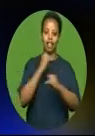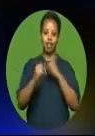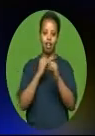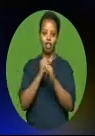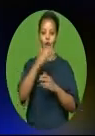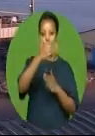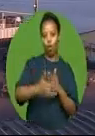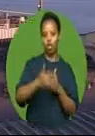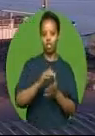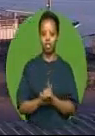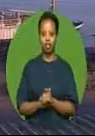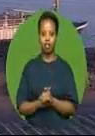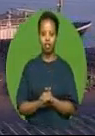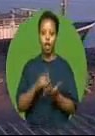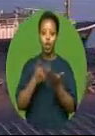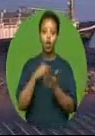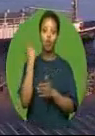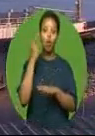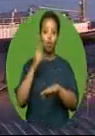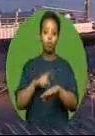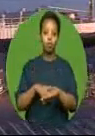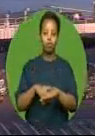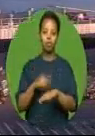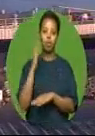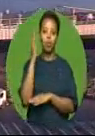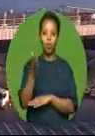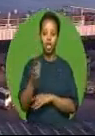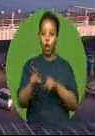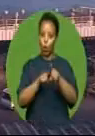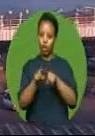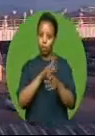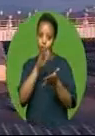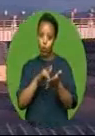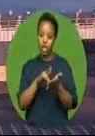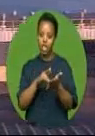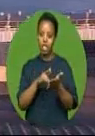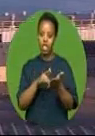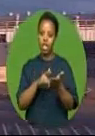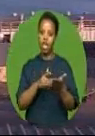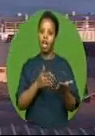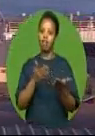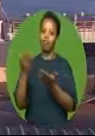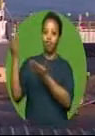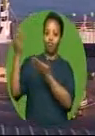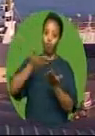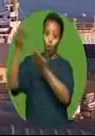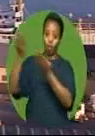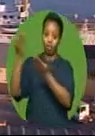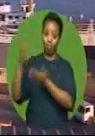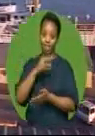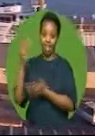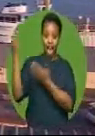borders. There will always be negotiations between importers and